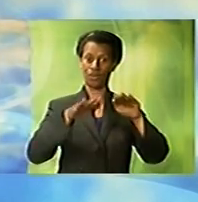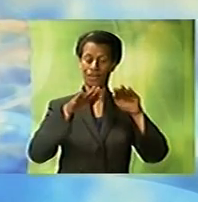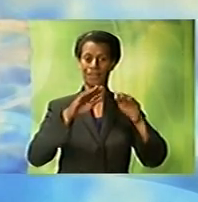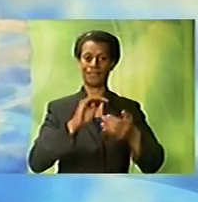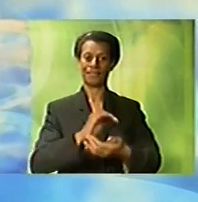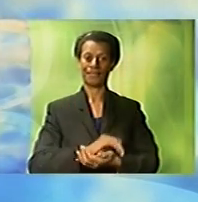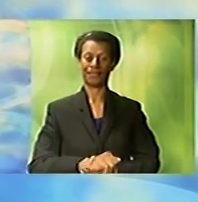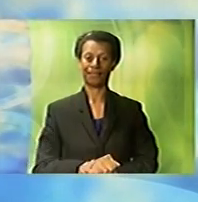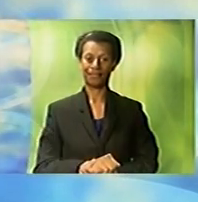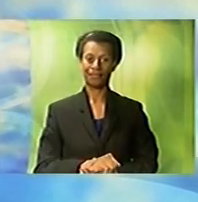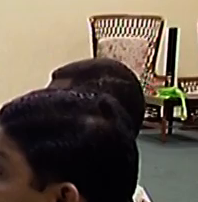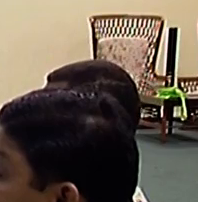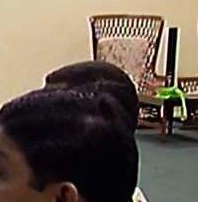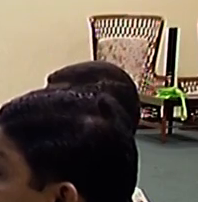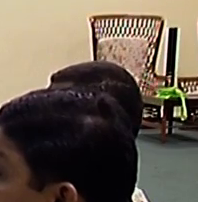River Basin.